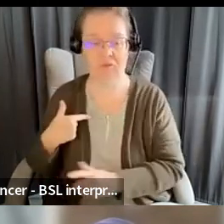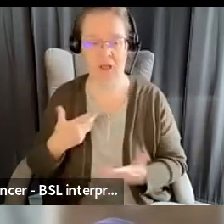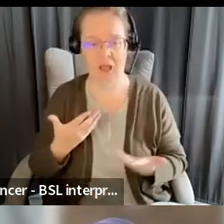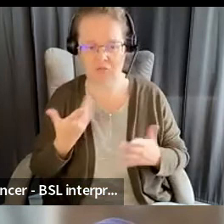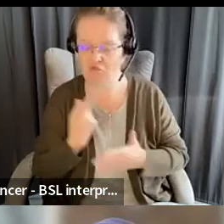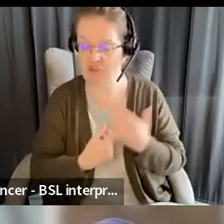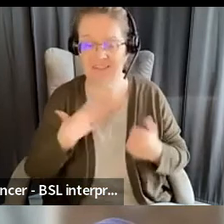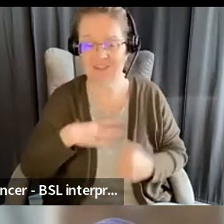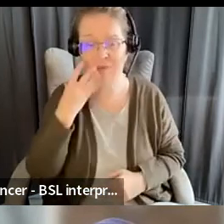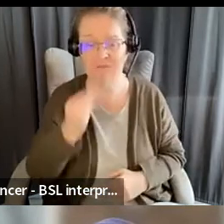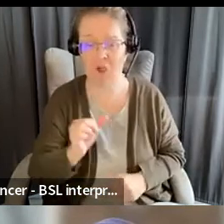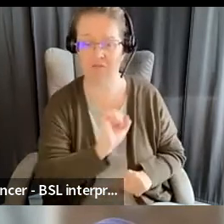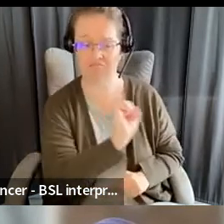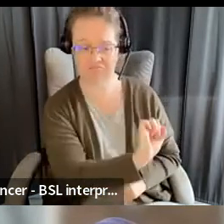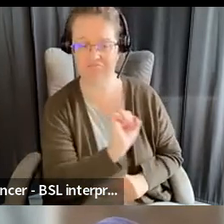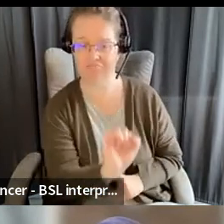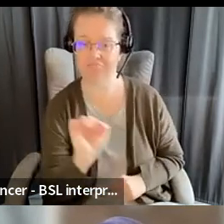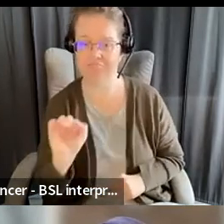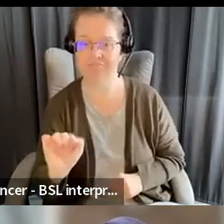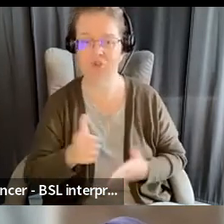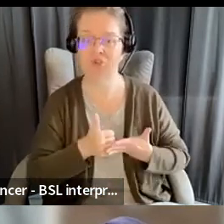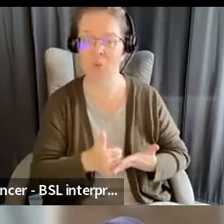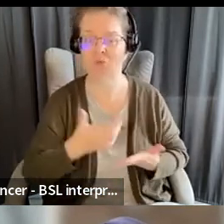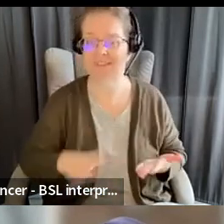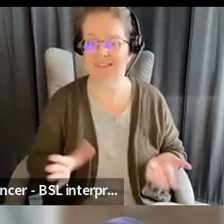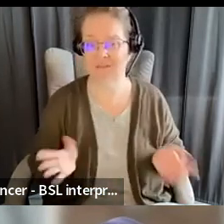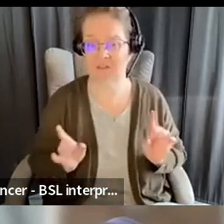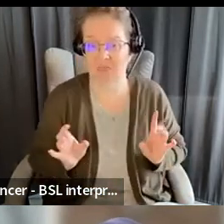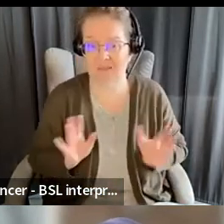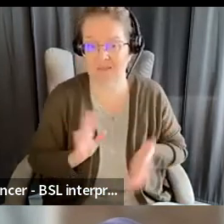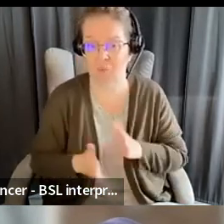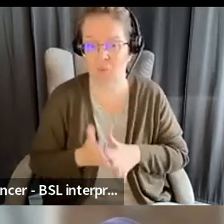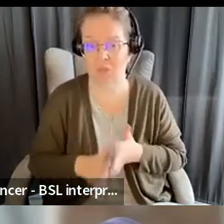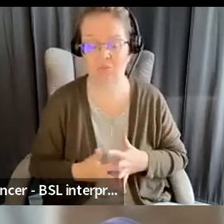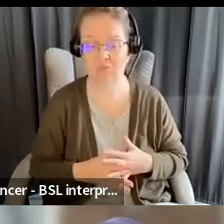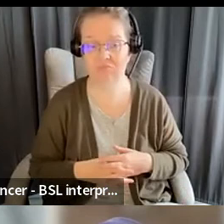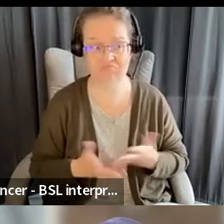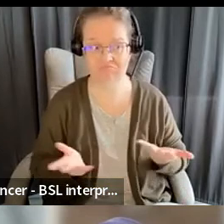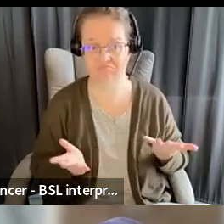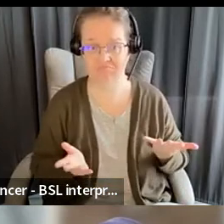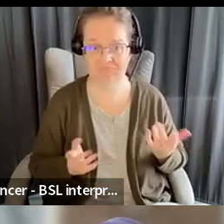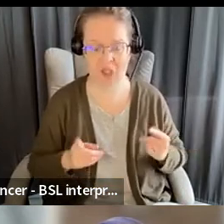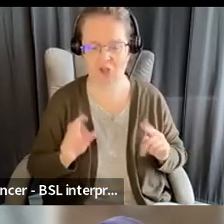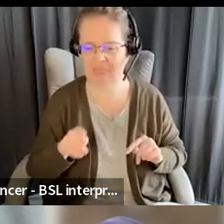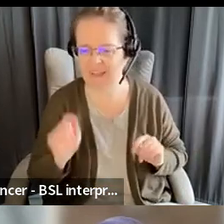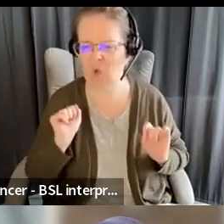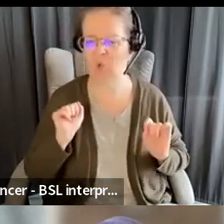outlining, you know, what kind of support you need when applying for the role, really. Nothing would preclude you.